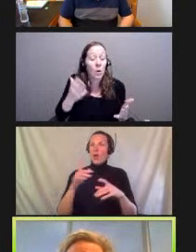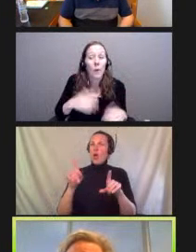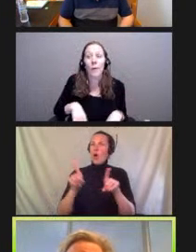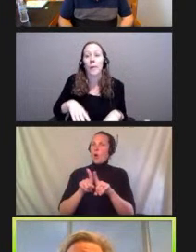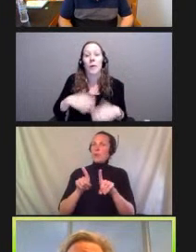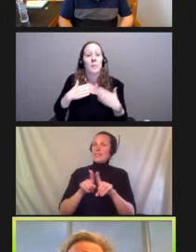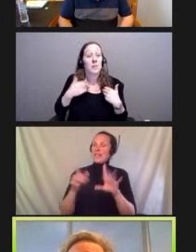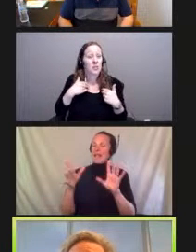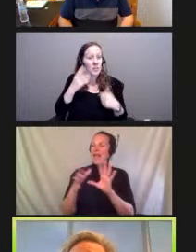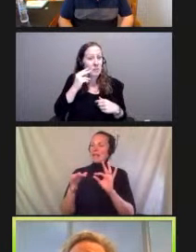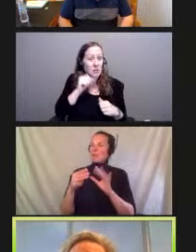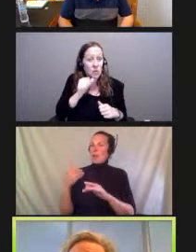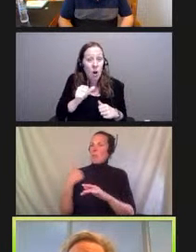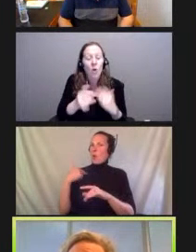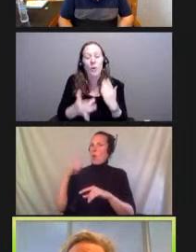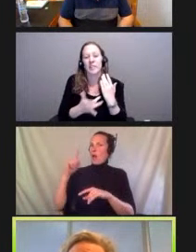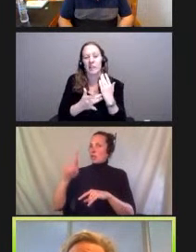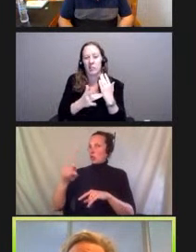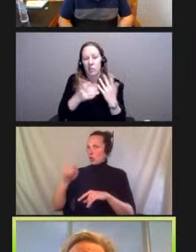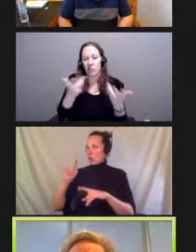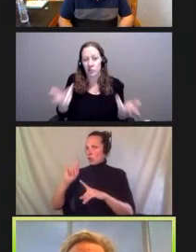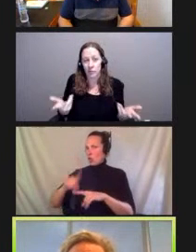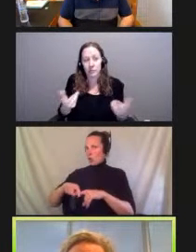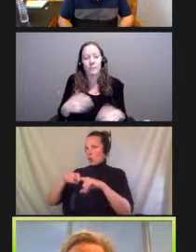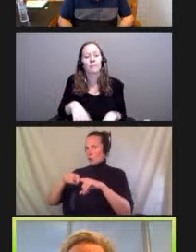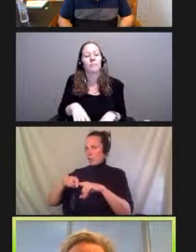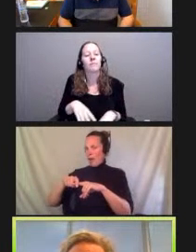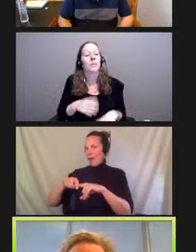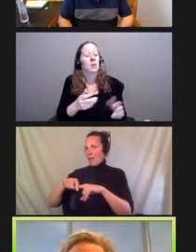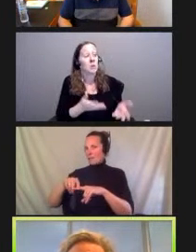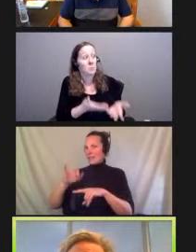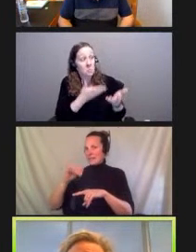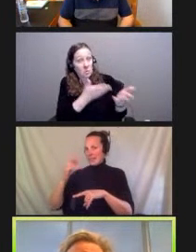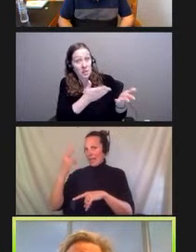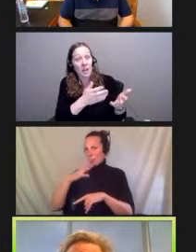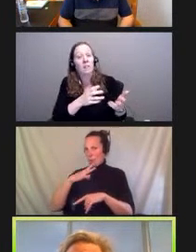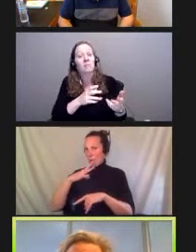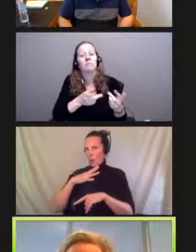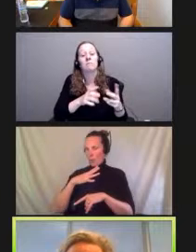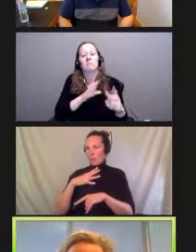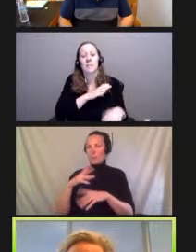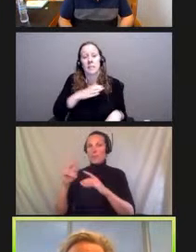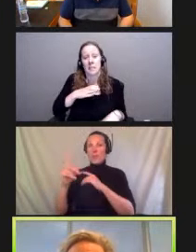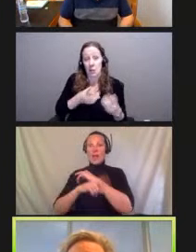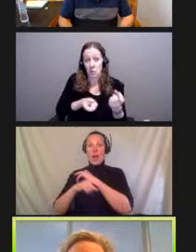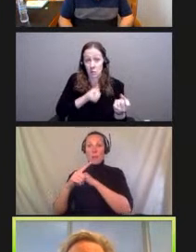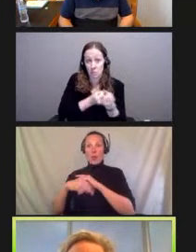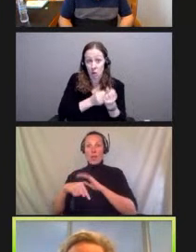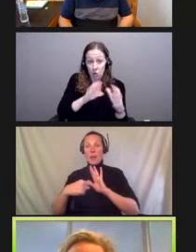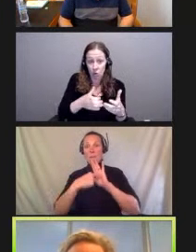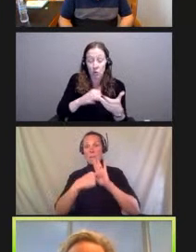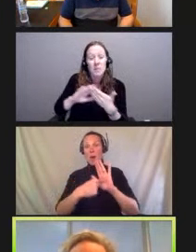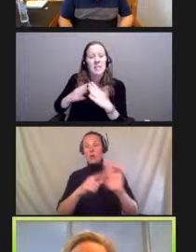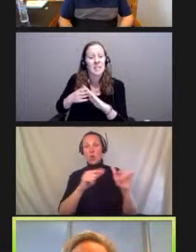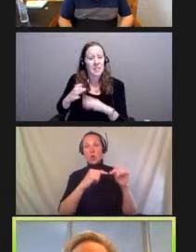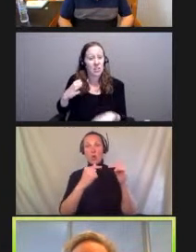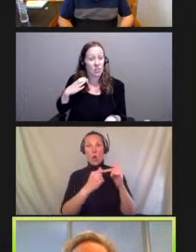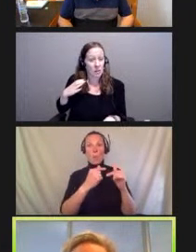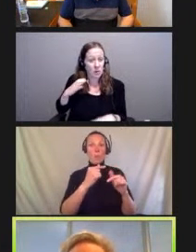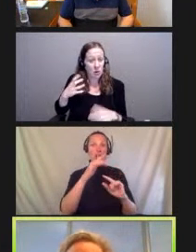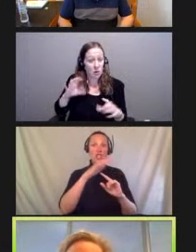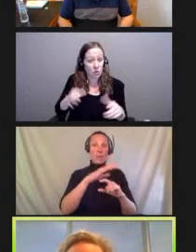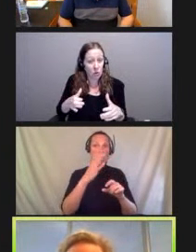technology. Staff will present the two systems to the Councillor Sponsors Group, the City Champions Group, Stakeholder Sounding Board,